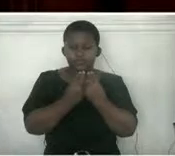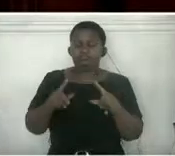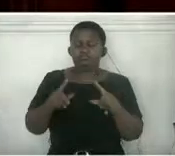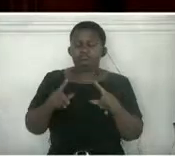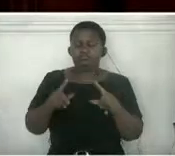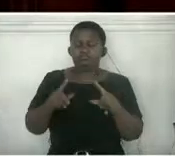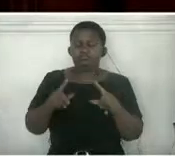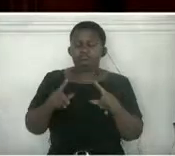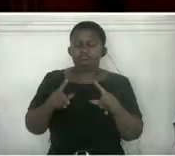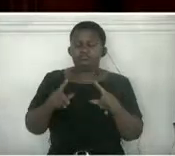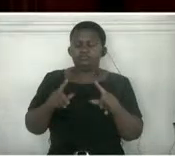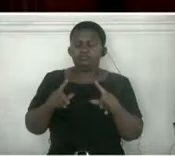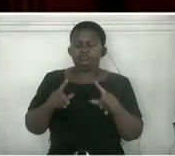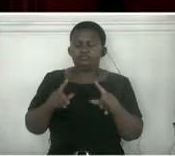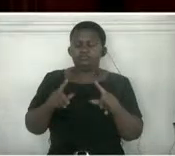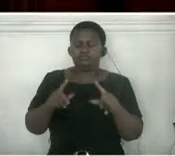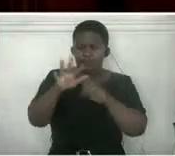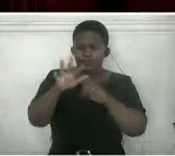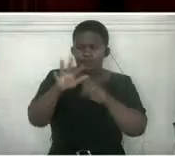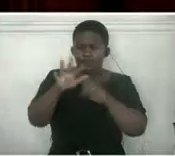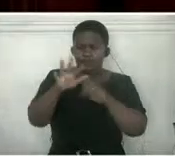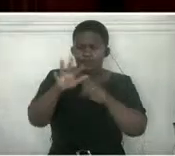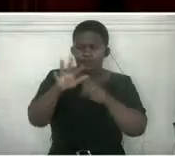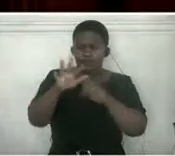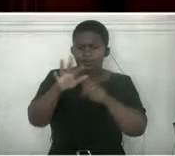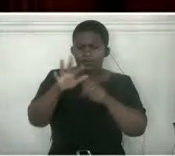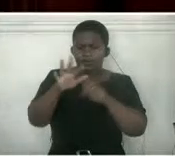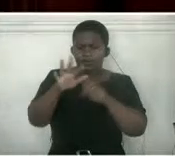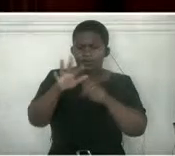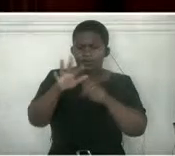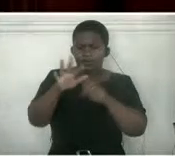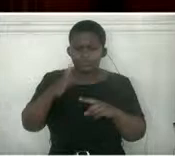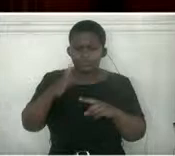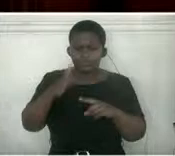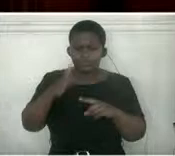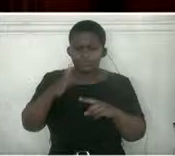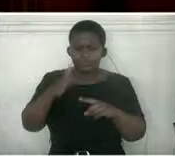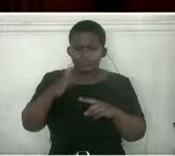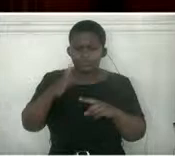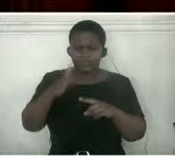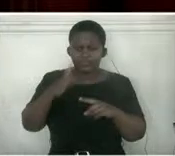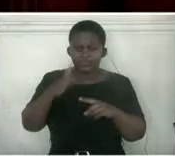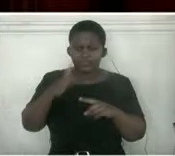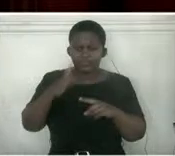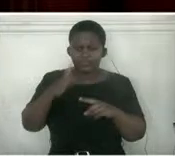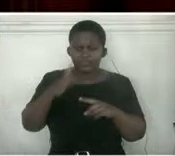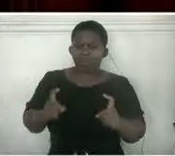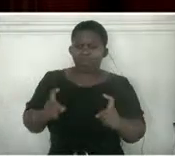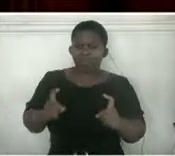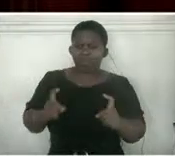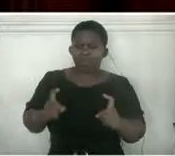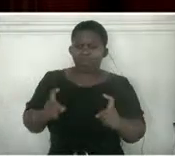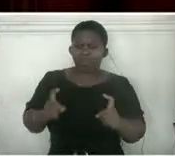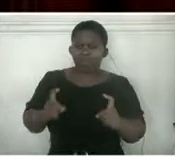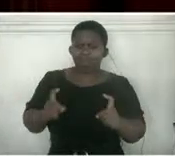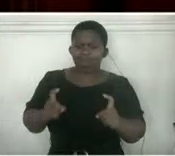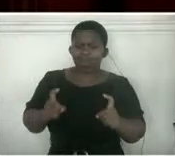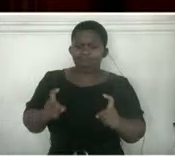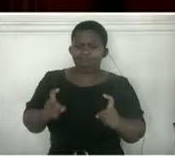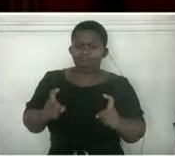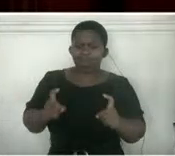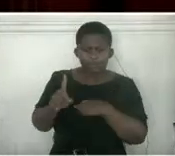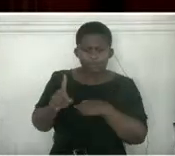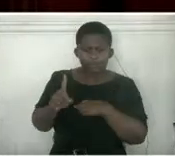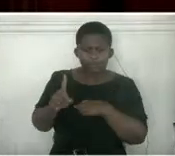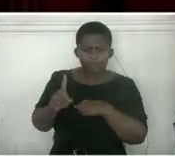unbroken as the COVID-19 storm settles. As we quicken the tempo, we are reminded that it